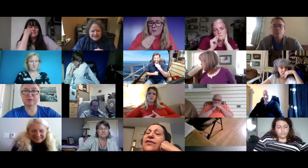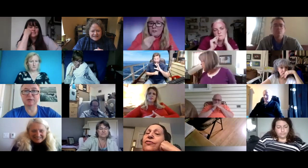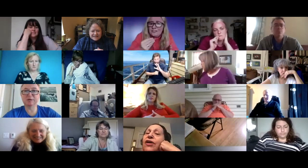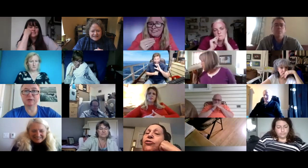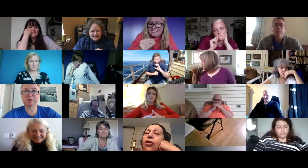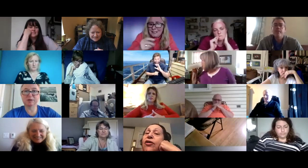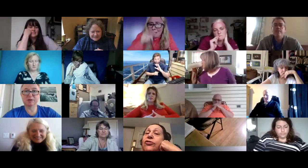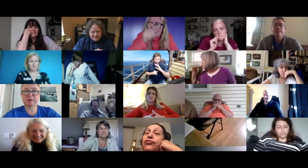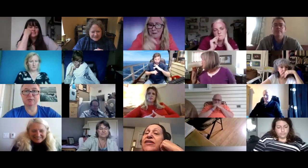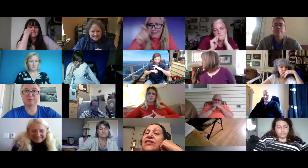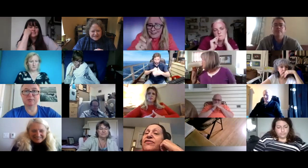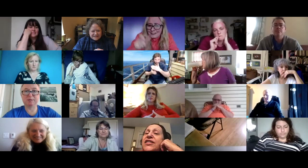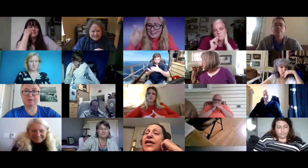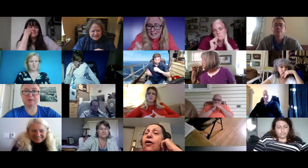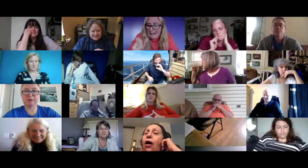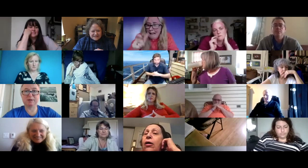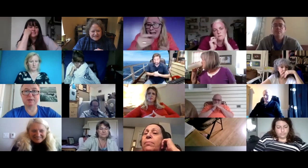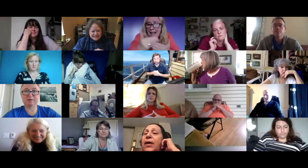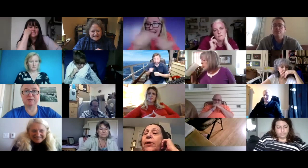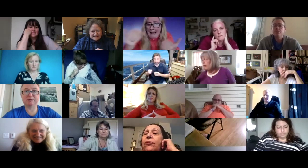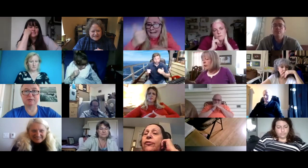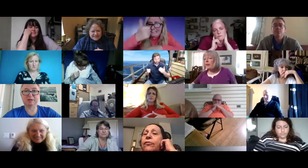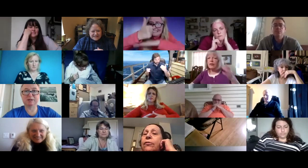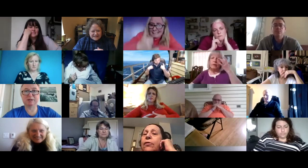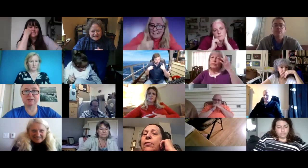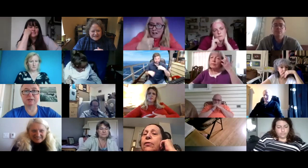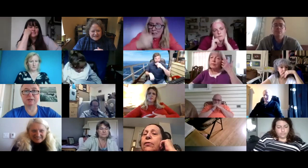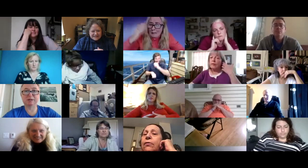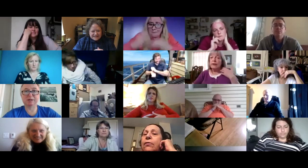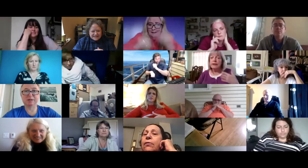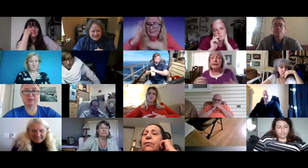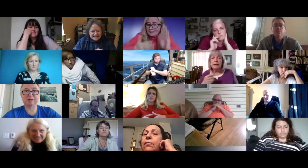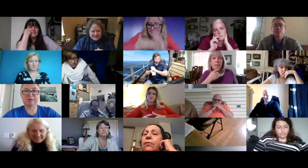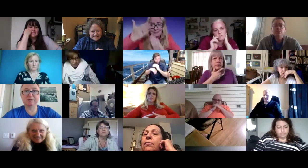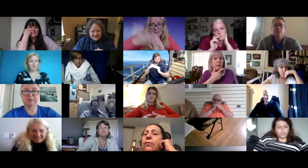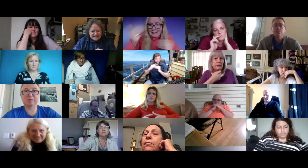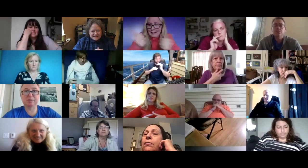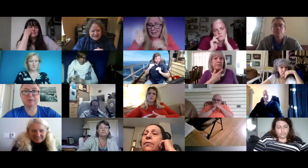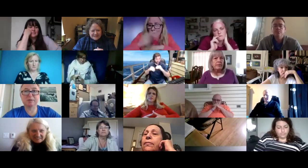are there traces of a synagogue being built?